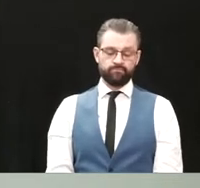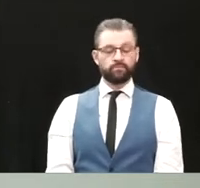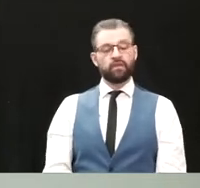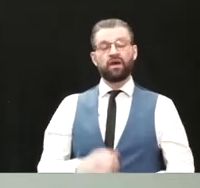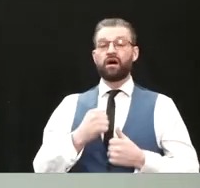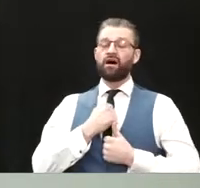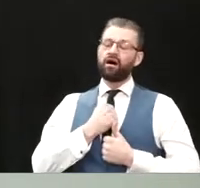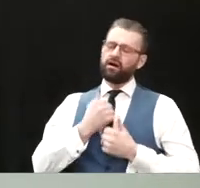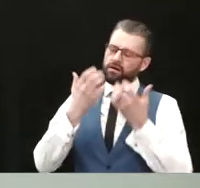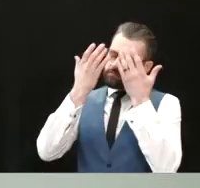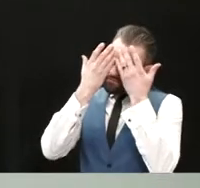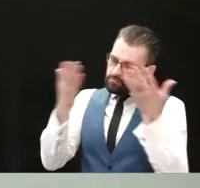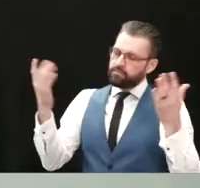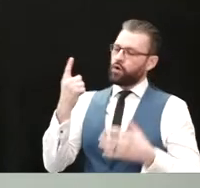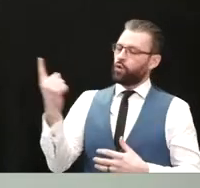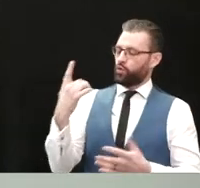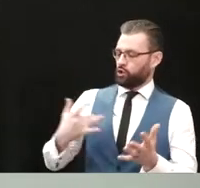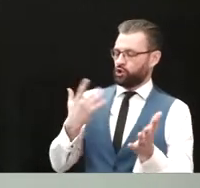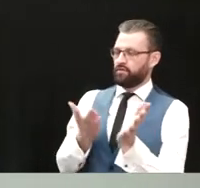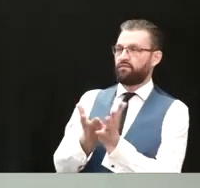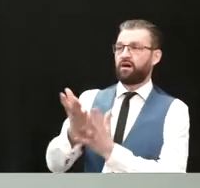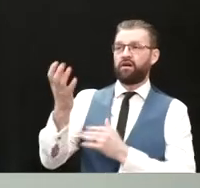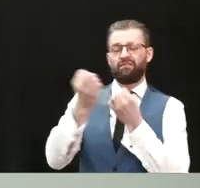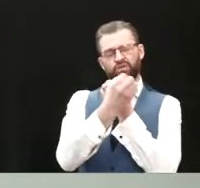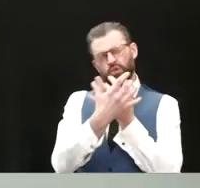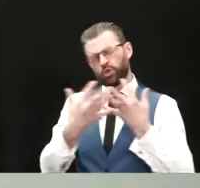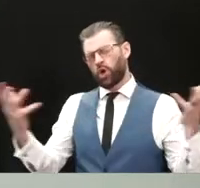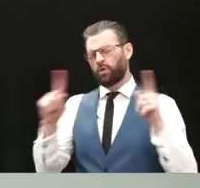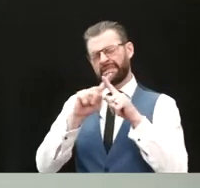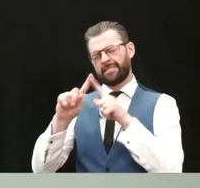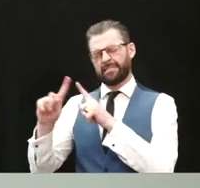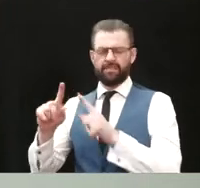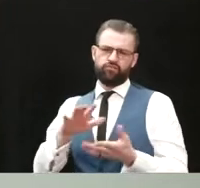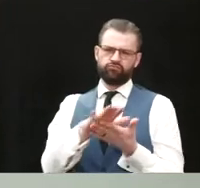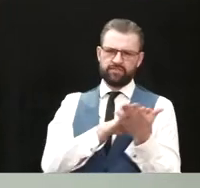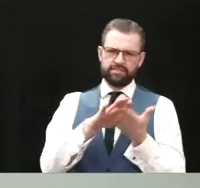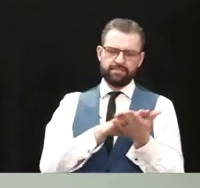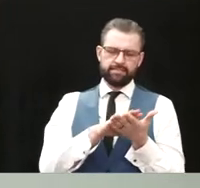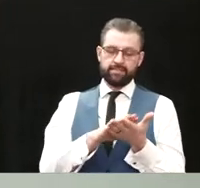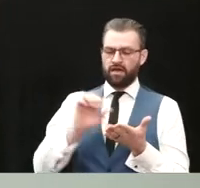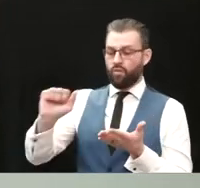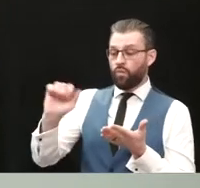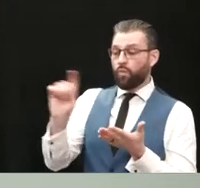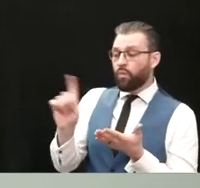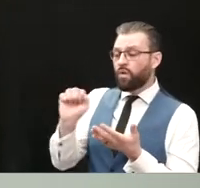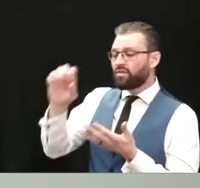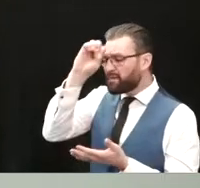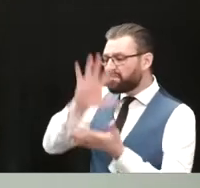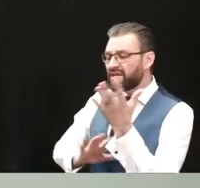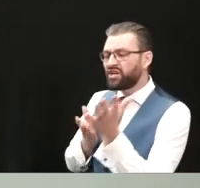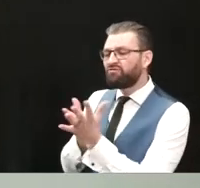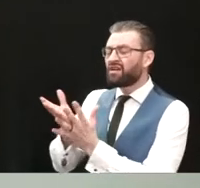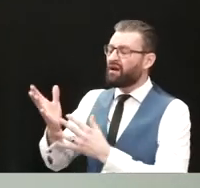I admire our survivors for so many reasons. What they had to endure is